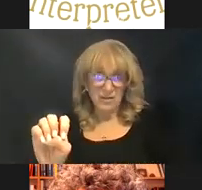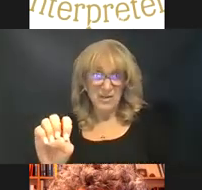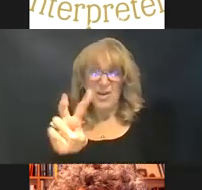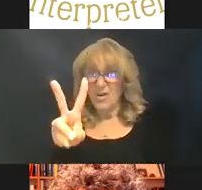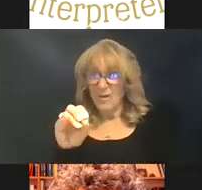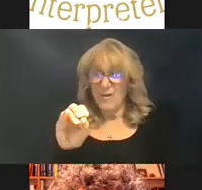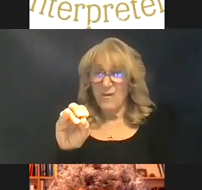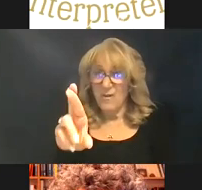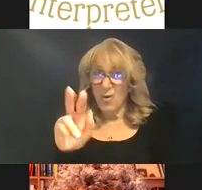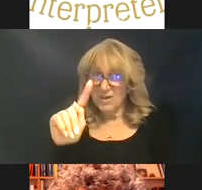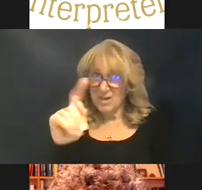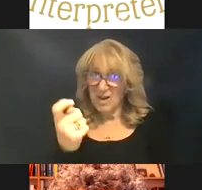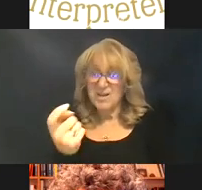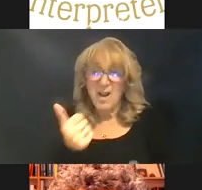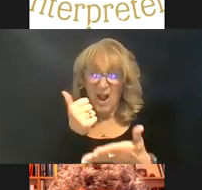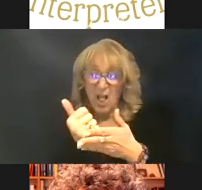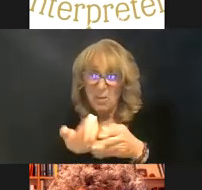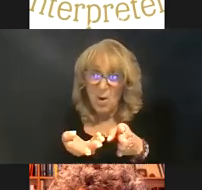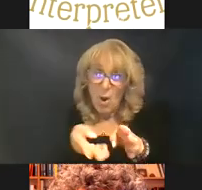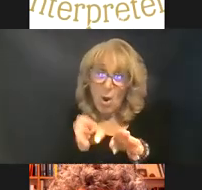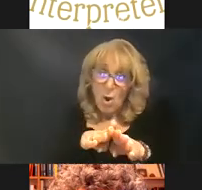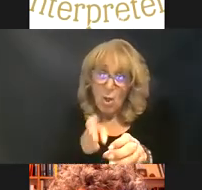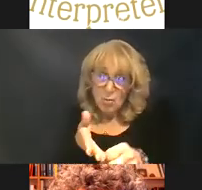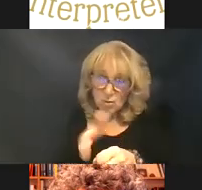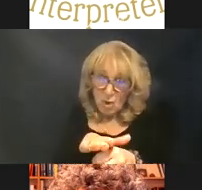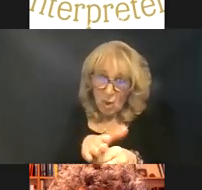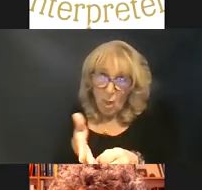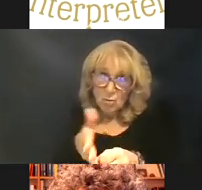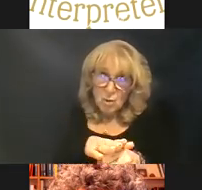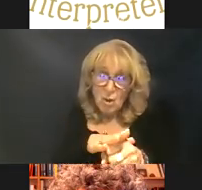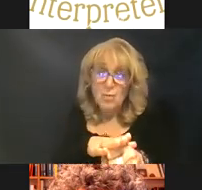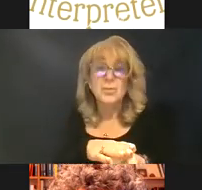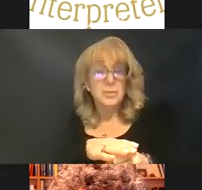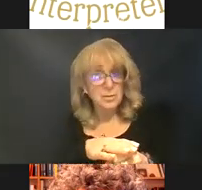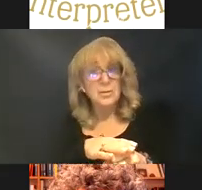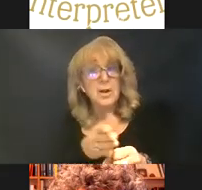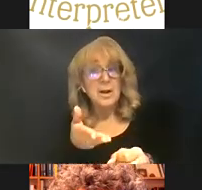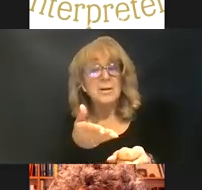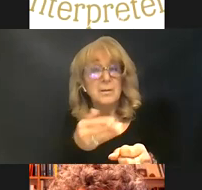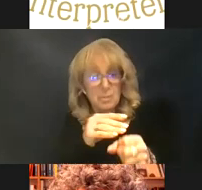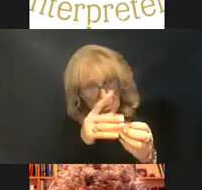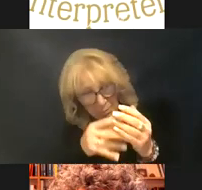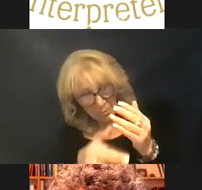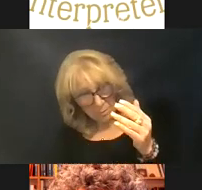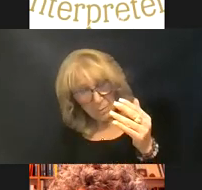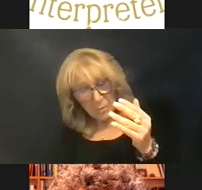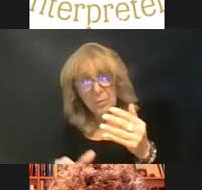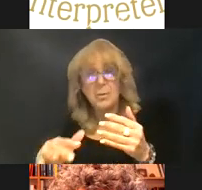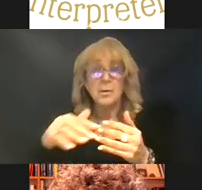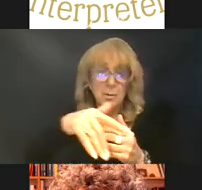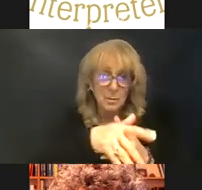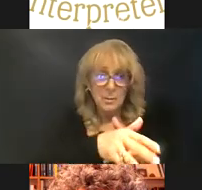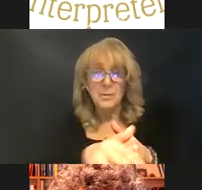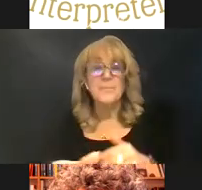beautiful structure. And even though we cannot always see them, there's people like Leonardo da Vinci, who is more famous, not